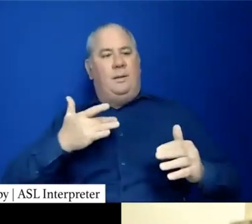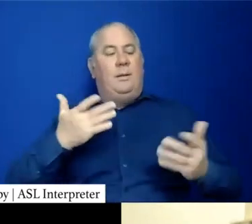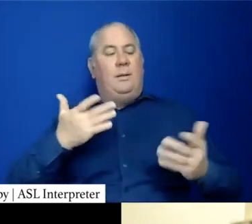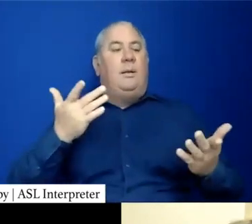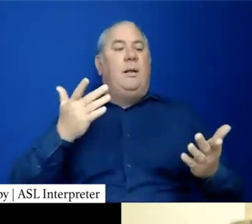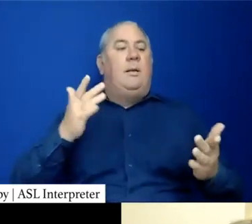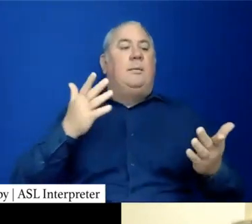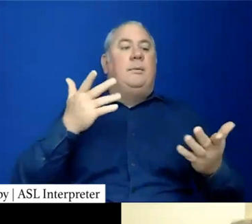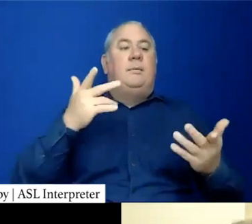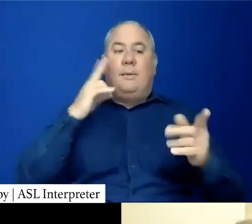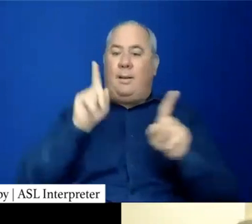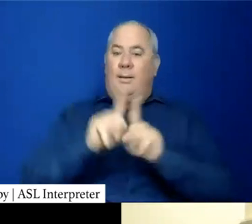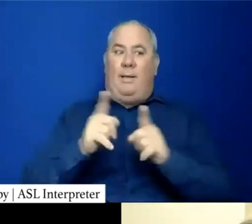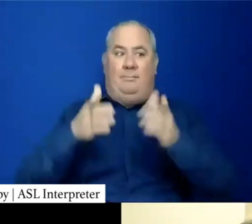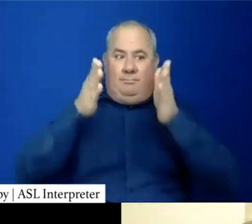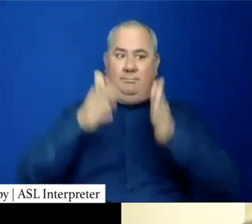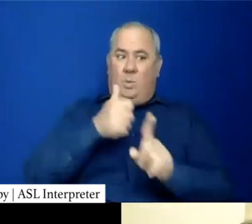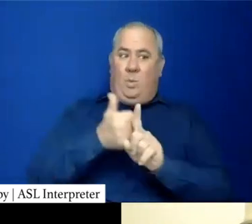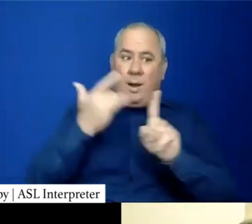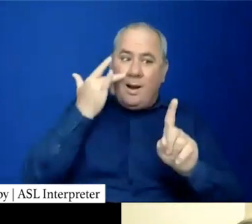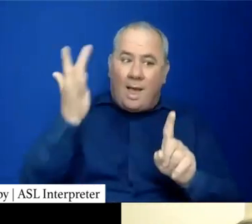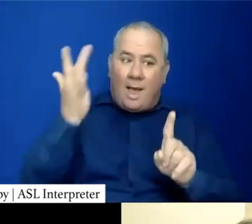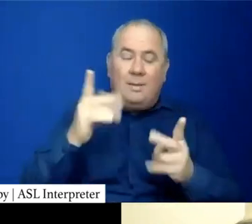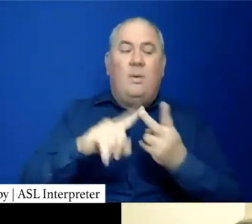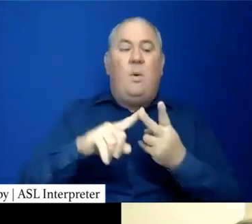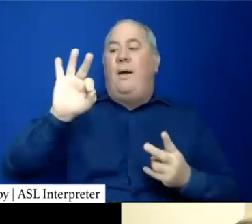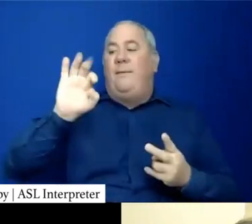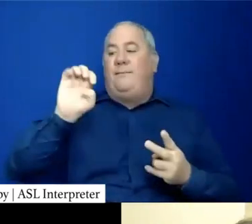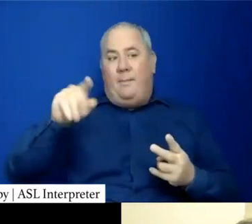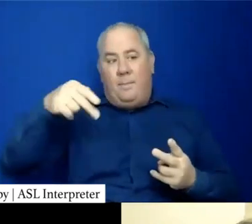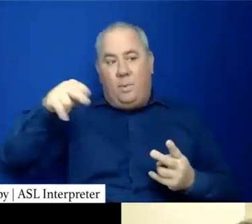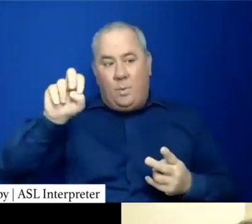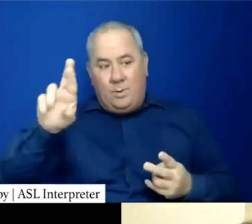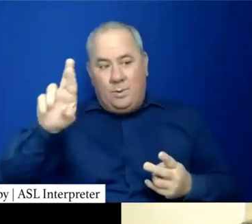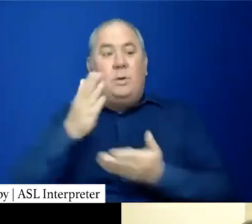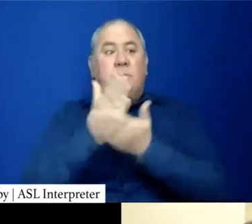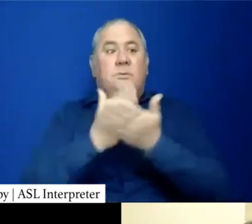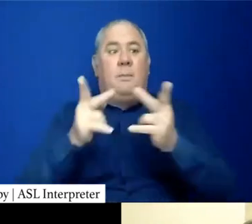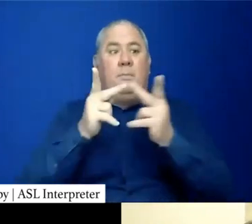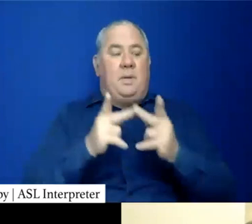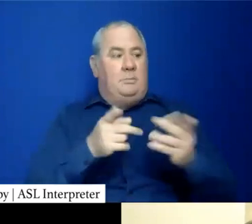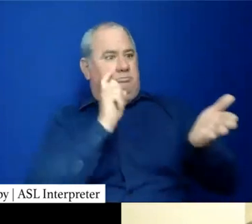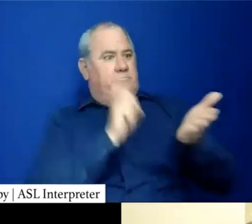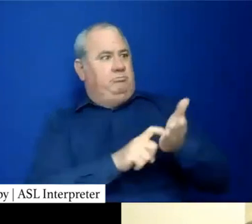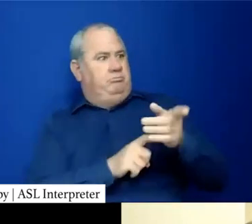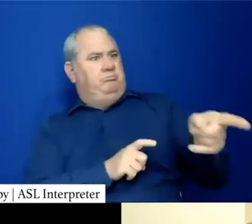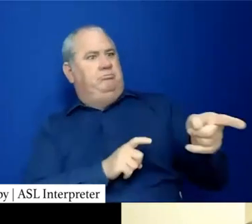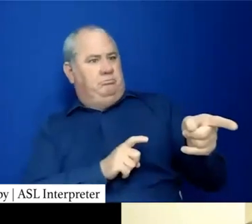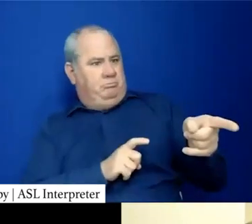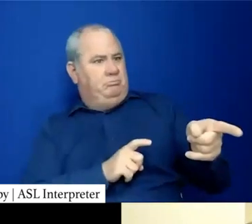queer. Like, in some spaces, people know who I am, whether or not I want them